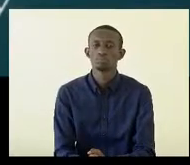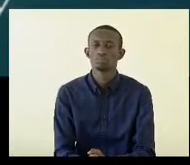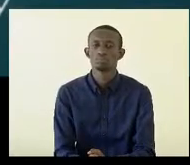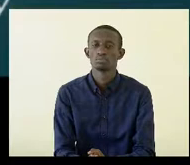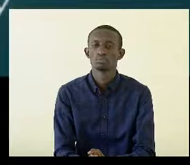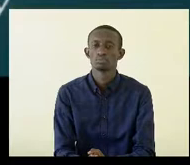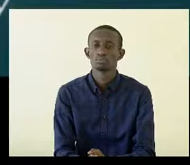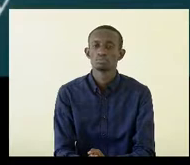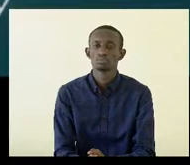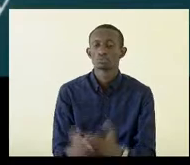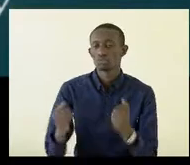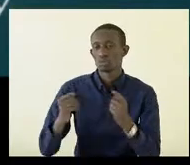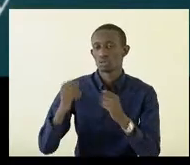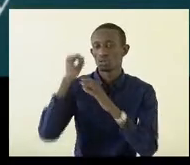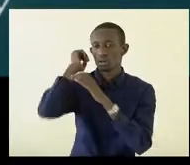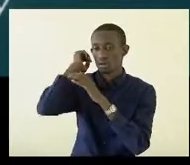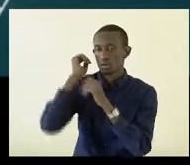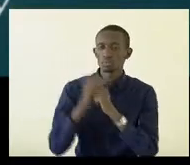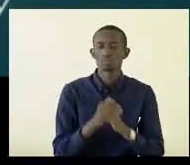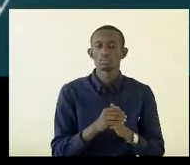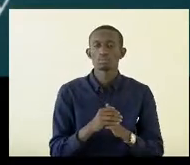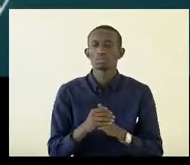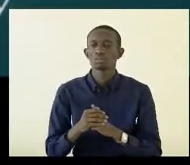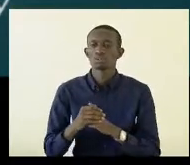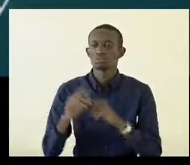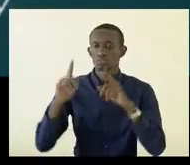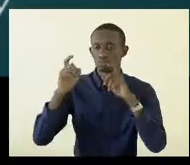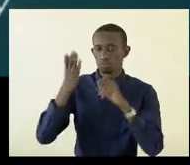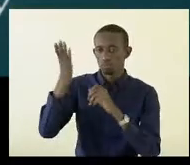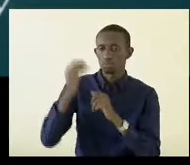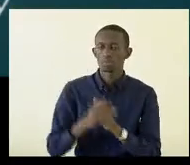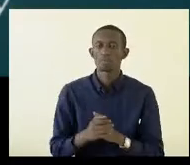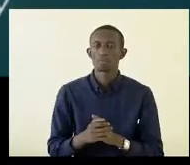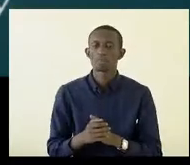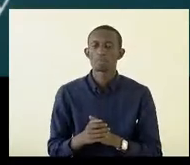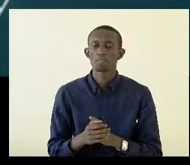So you have your camera, you take a snapshot of the screen, minus me.